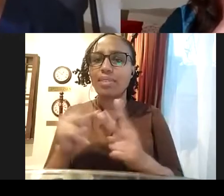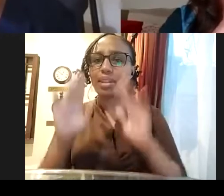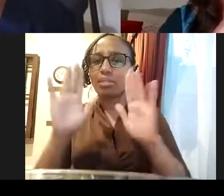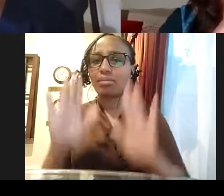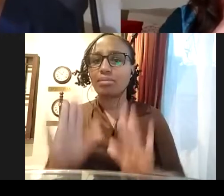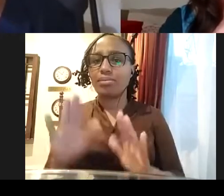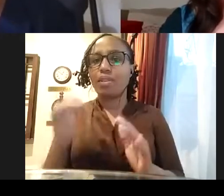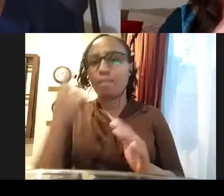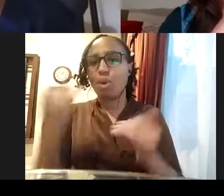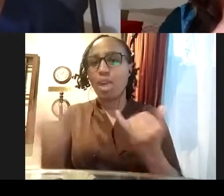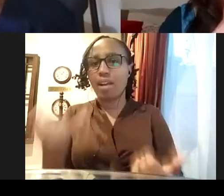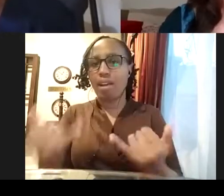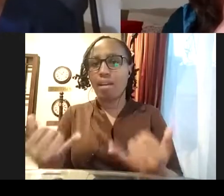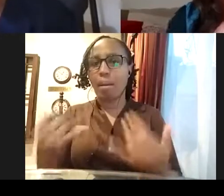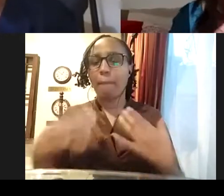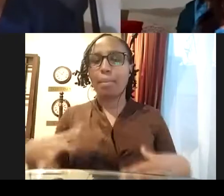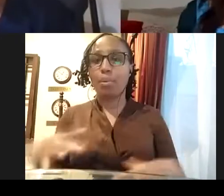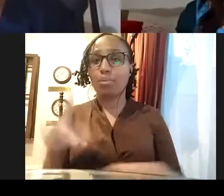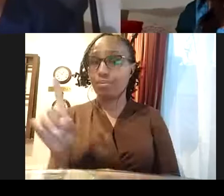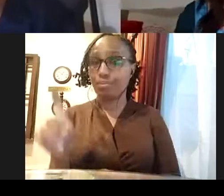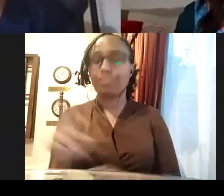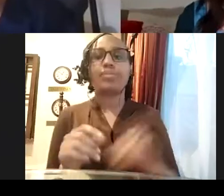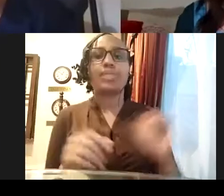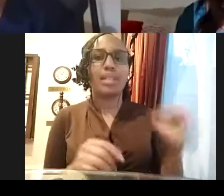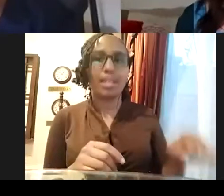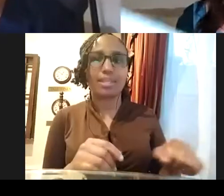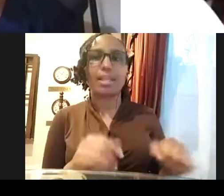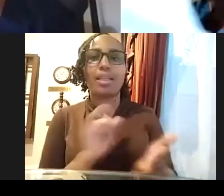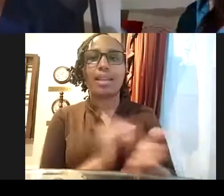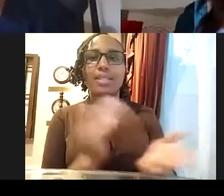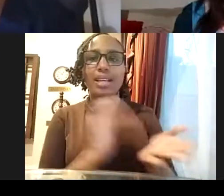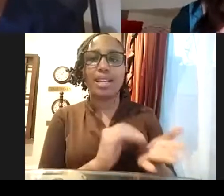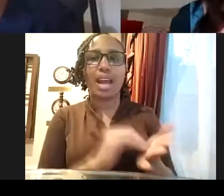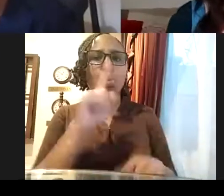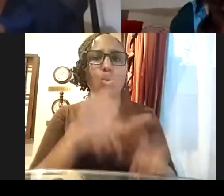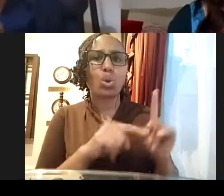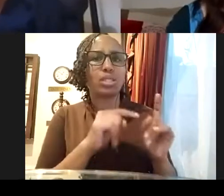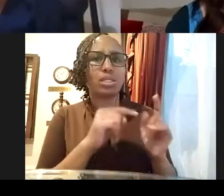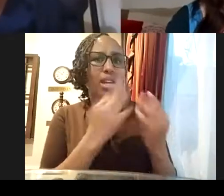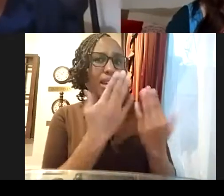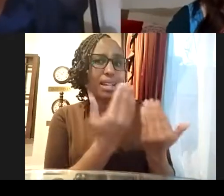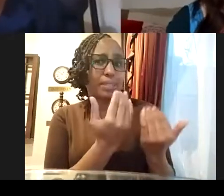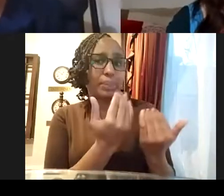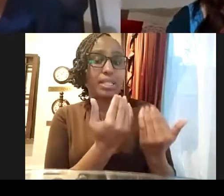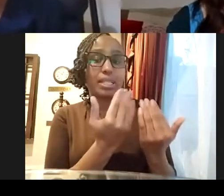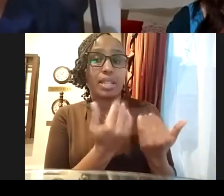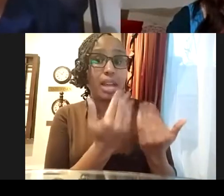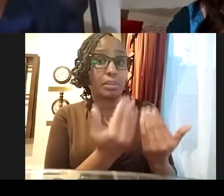people? Yes. And that, yeah, again, I could not anticipate. So where are we now? We're